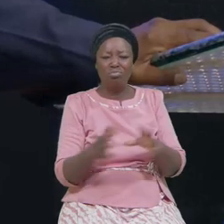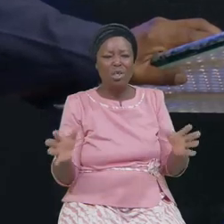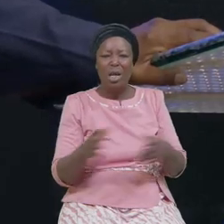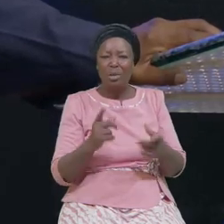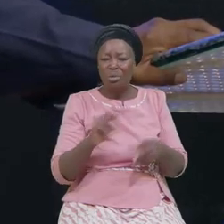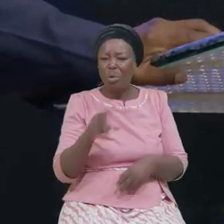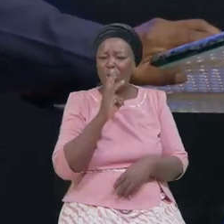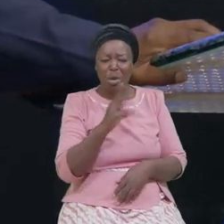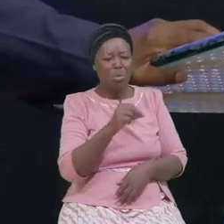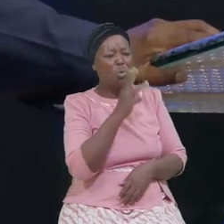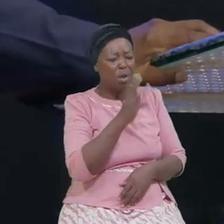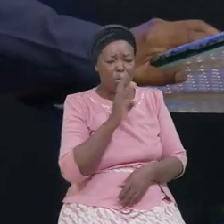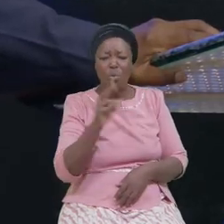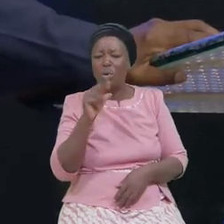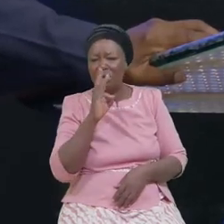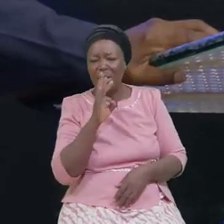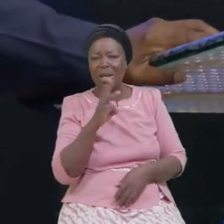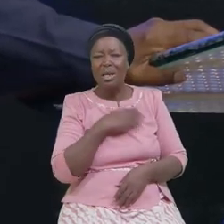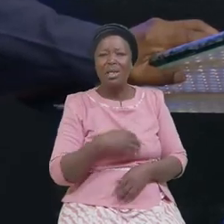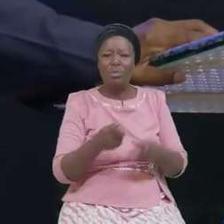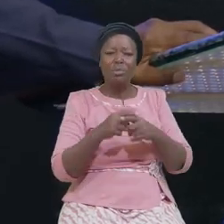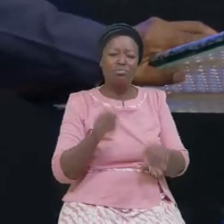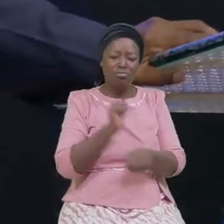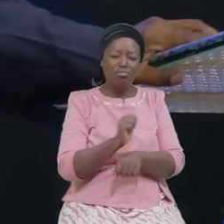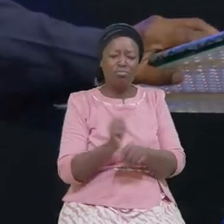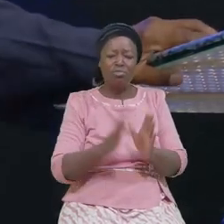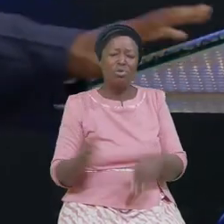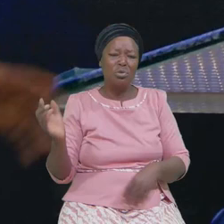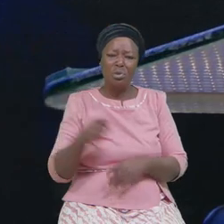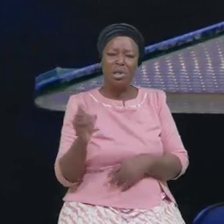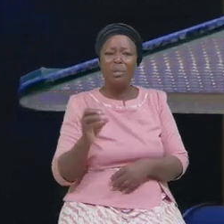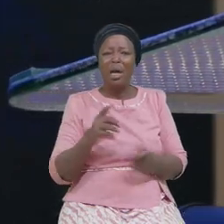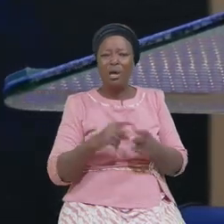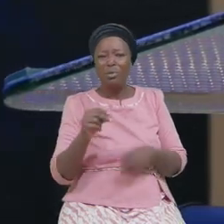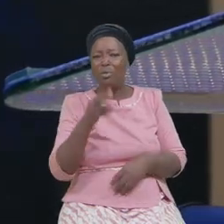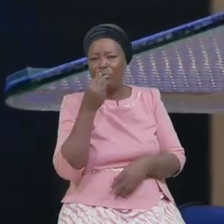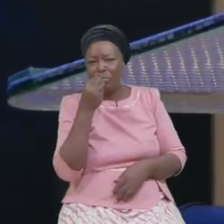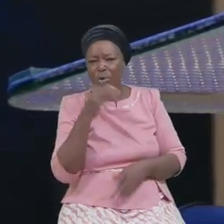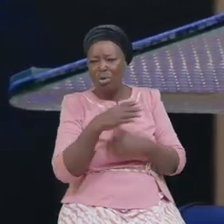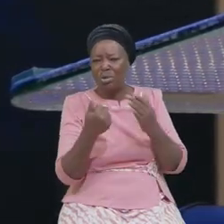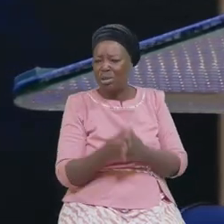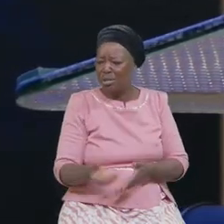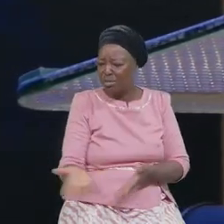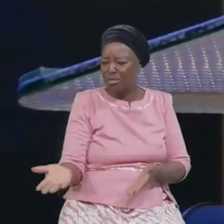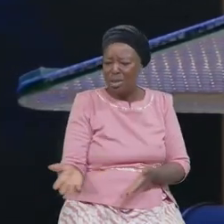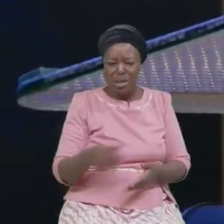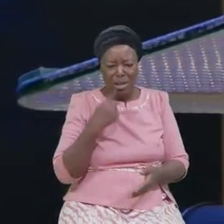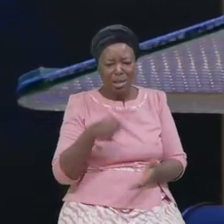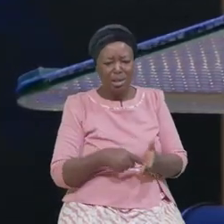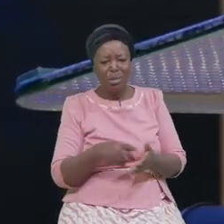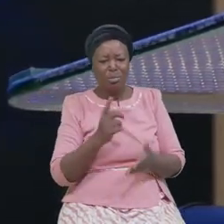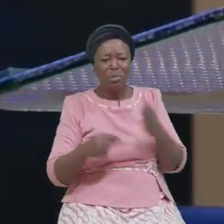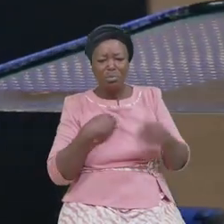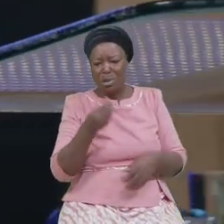water, no water. They'd be almost ready to stone them, and no food. All this manner, this is what we are going to sit down